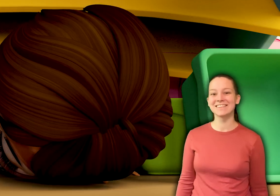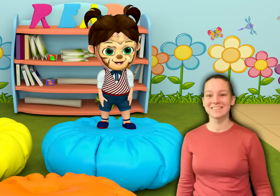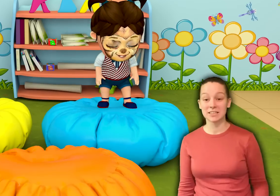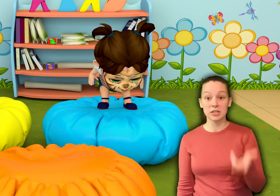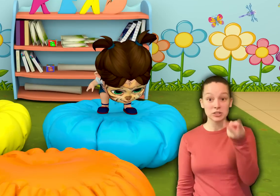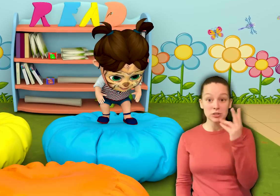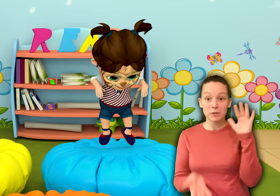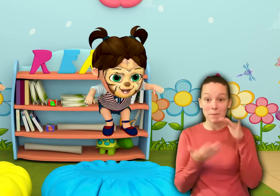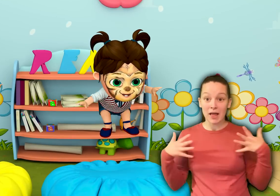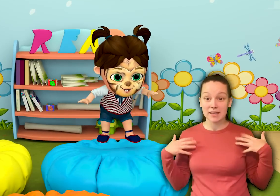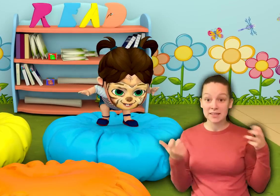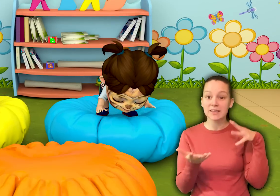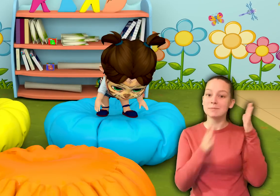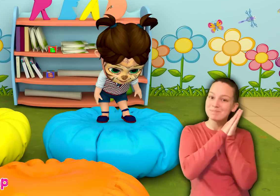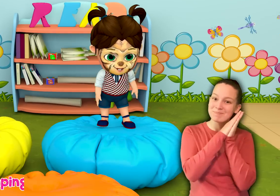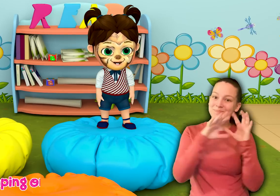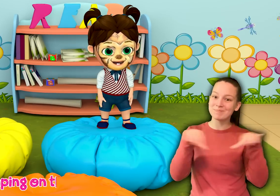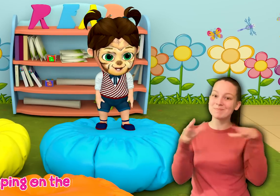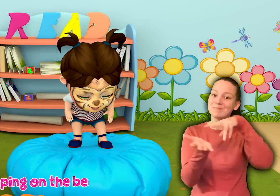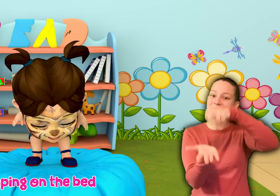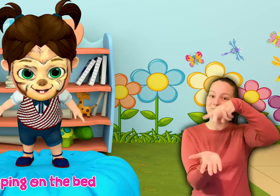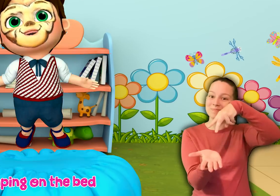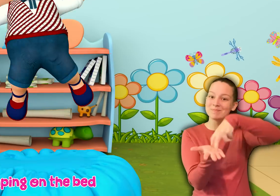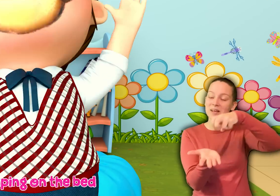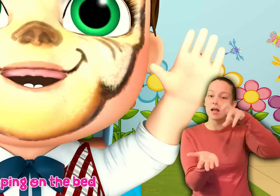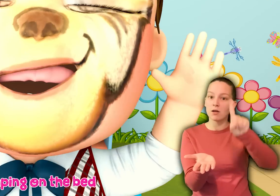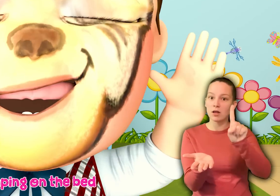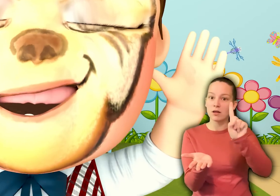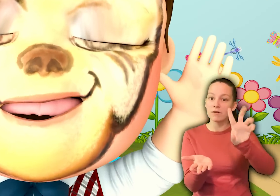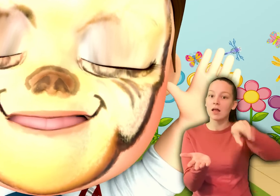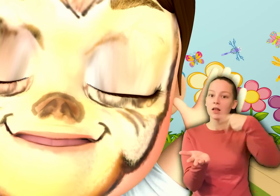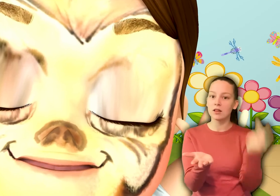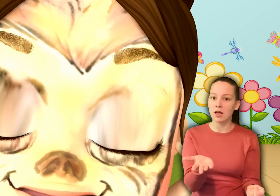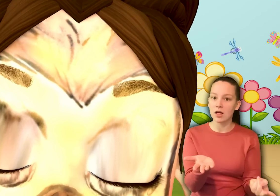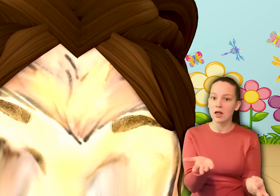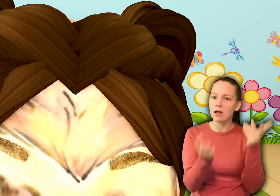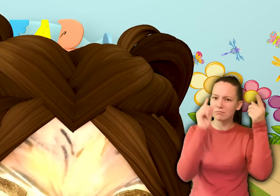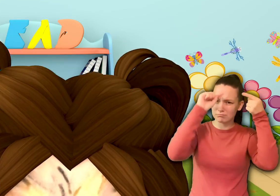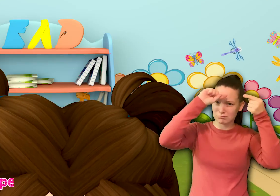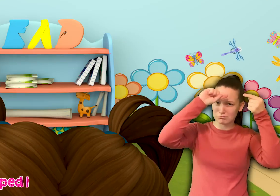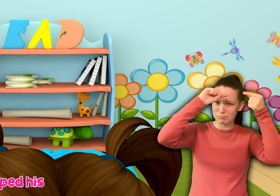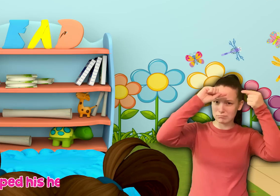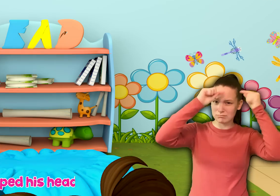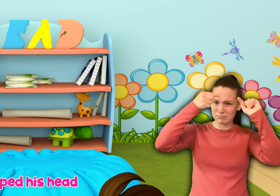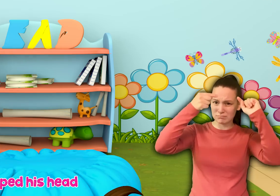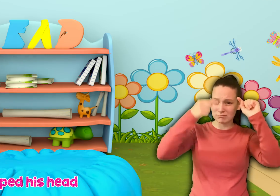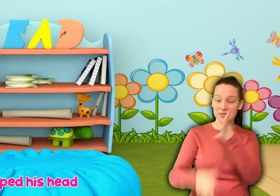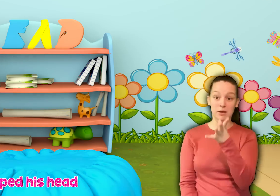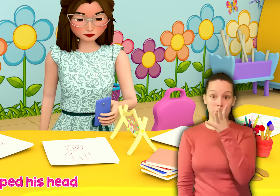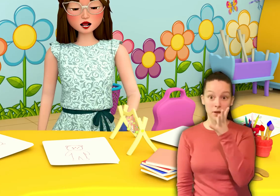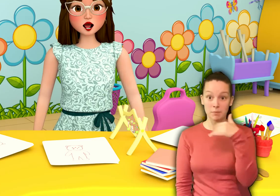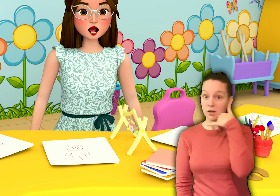bed two little monkeys jumping on the bed one fell off and bumped